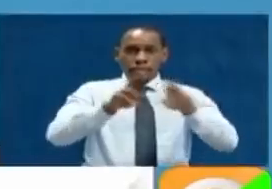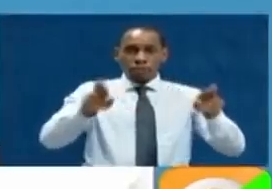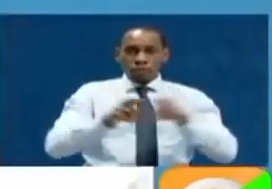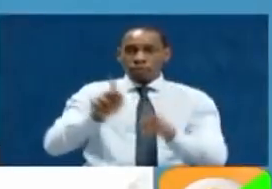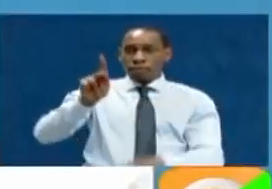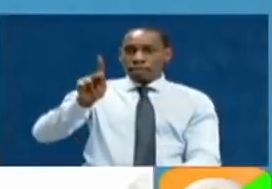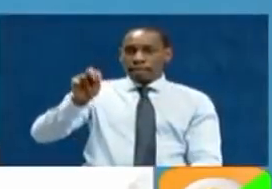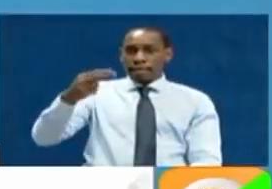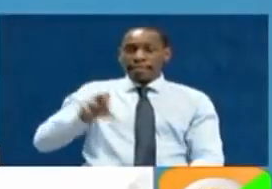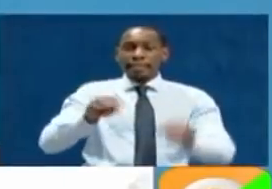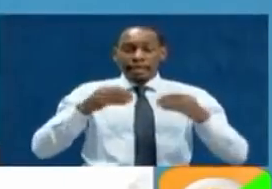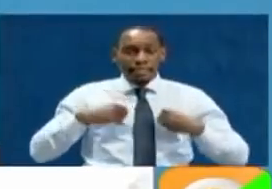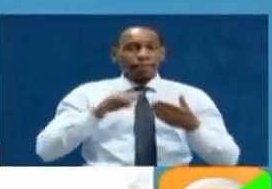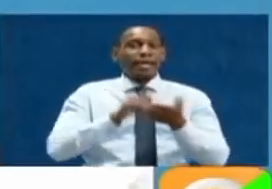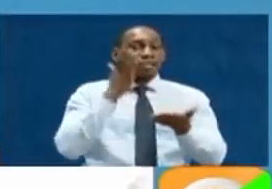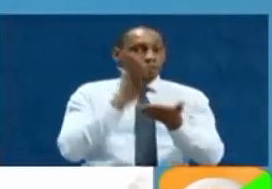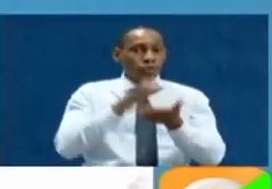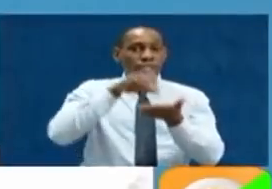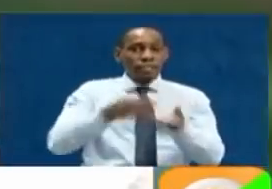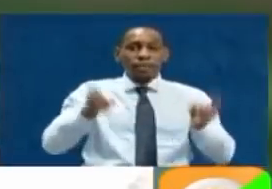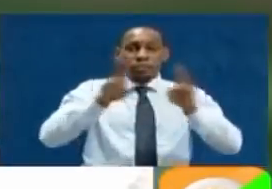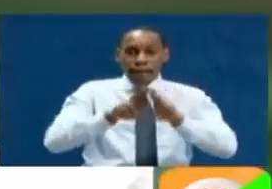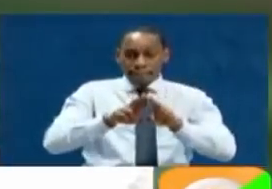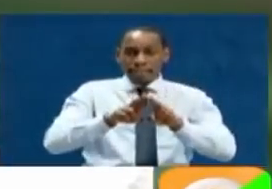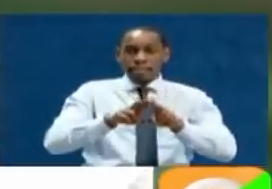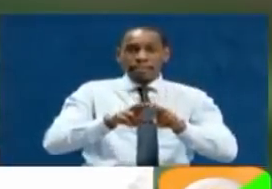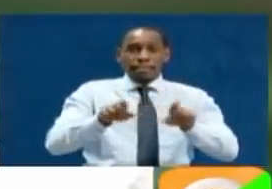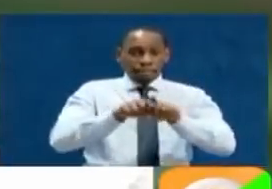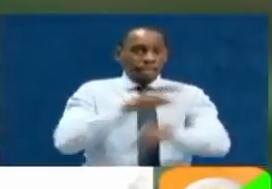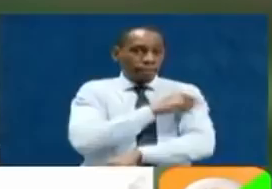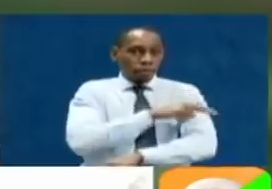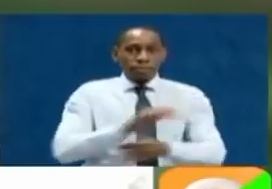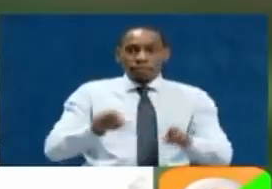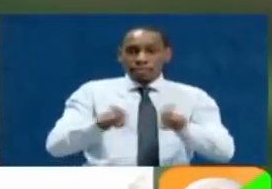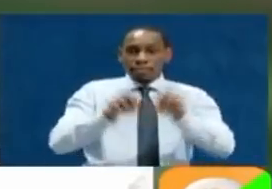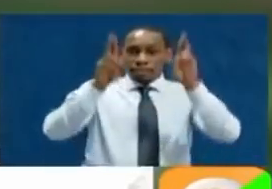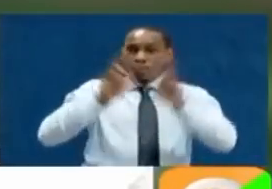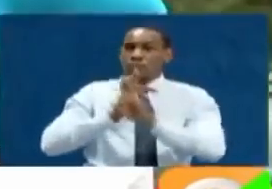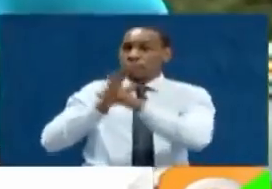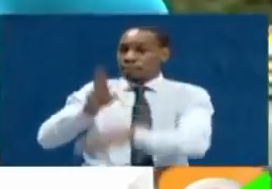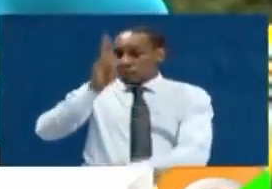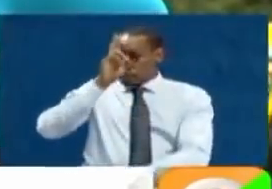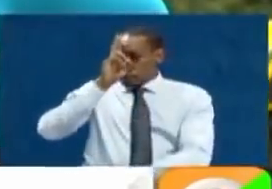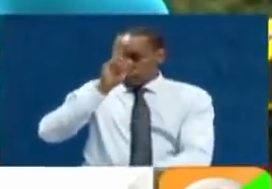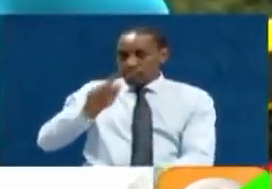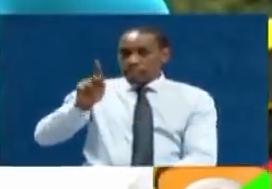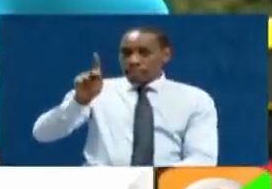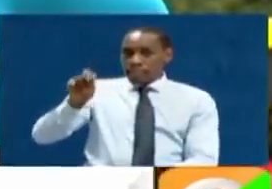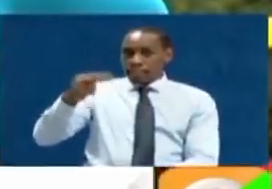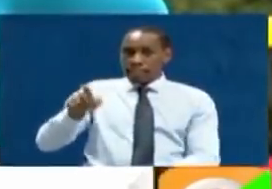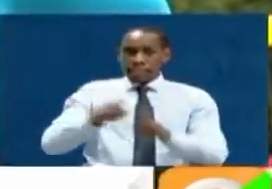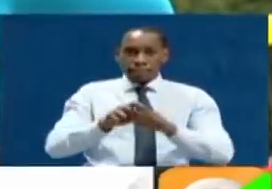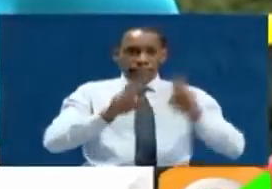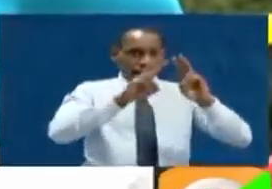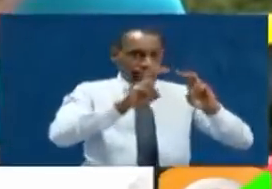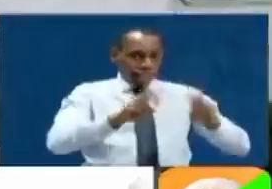KNH acknowledged that indeed the incident occurred at the main facility. The matter was reported to the police, as KNH also